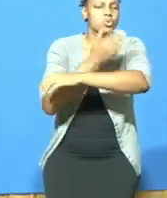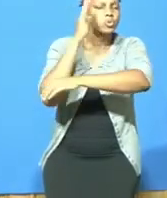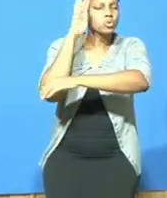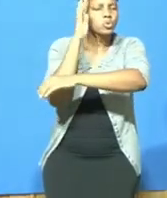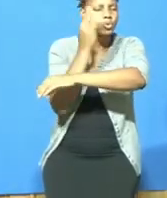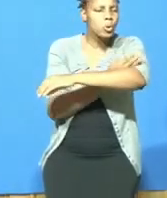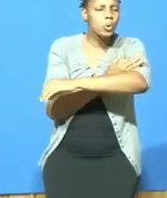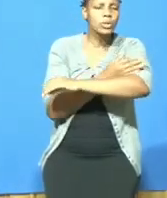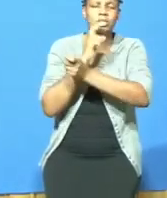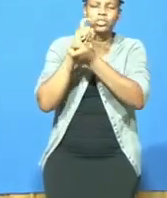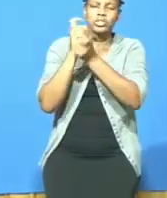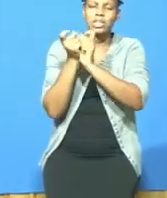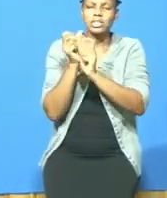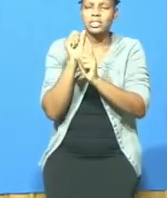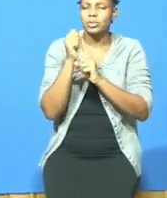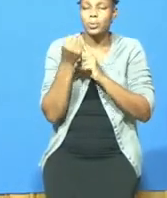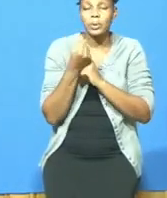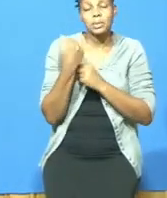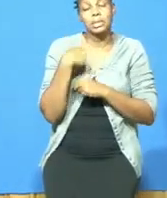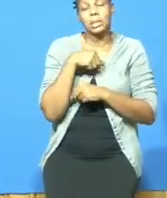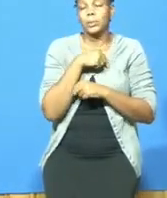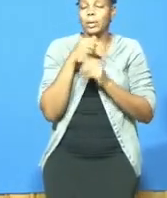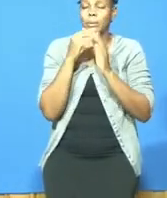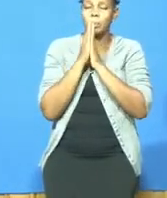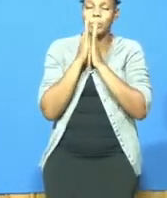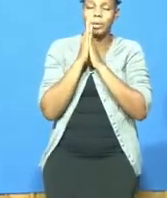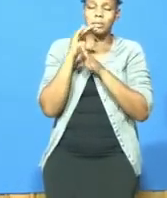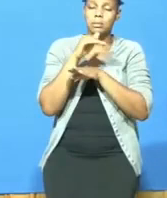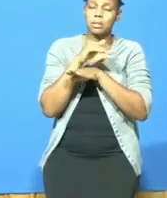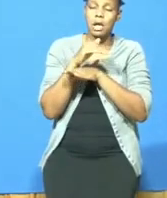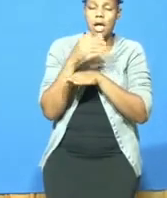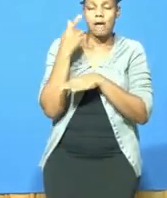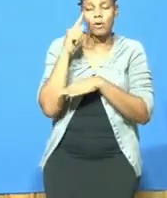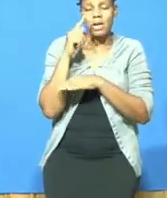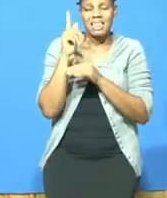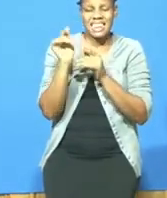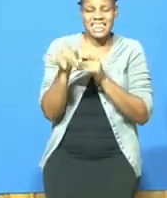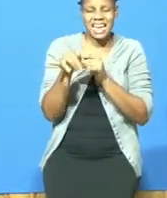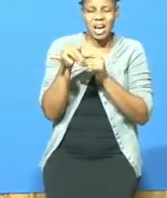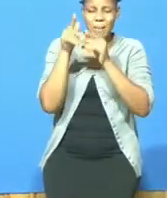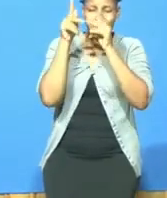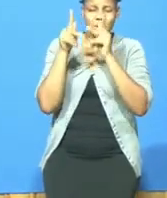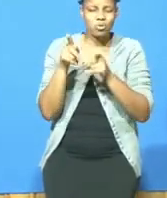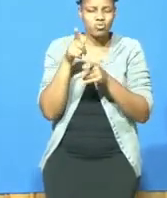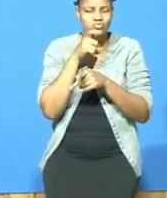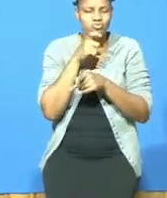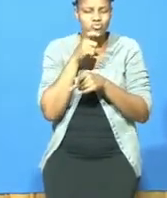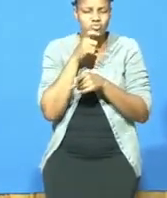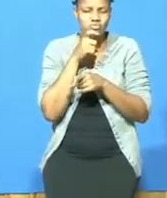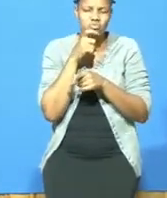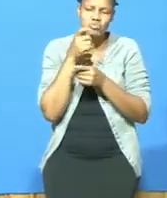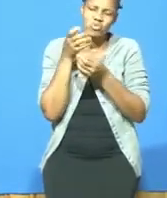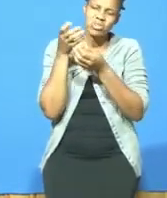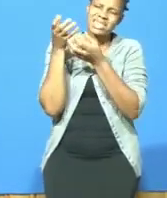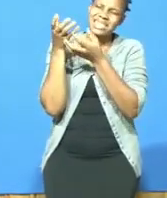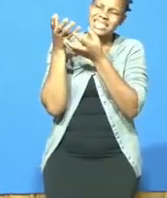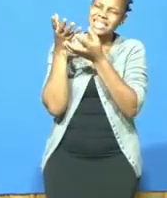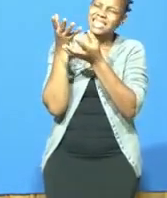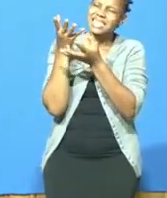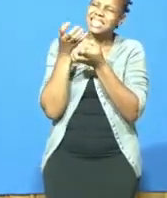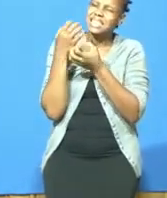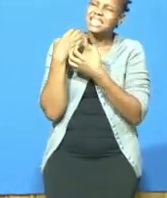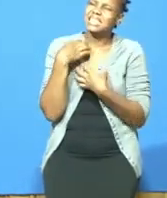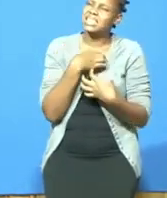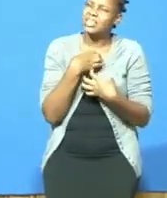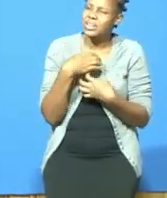that situation. We pray tonight, God, for that person who is seeking